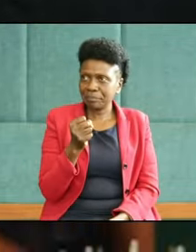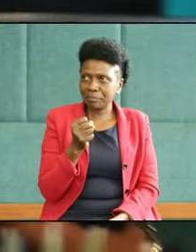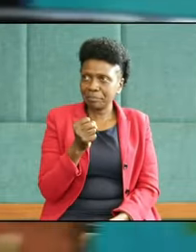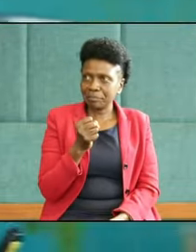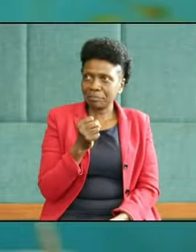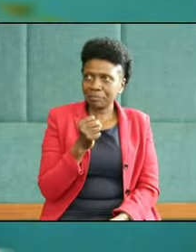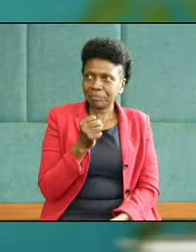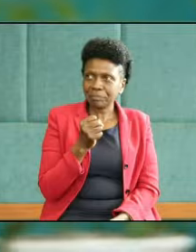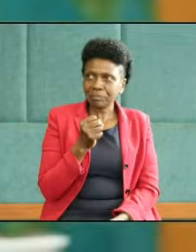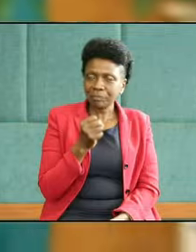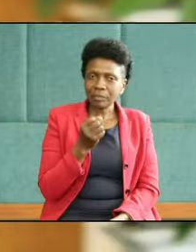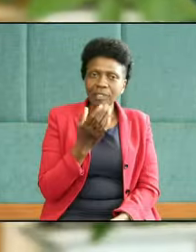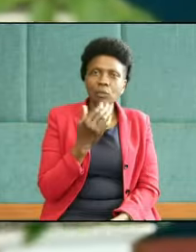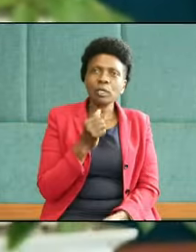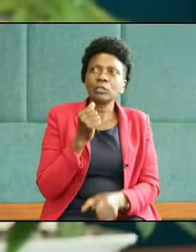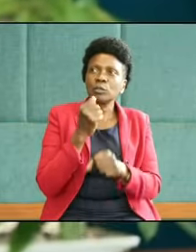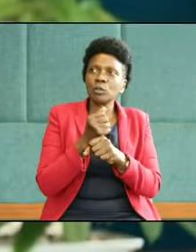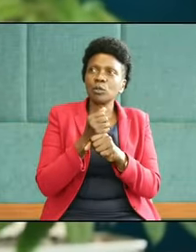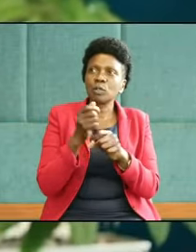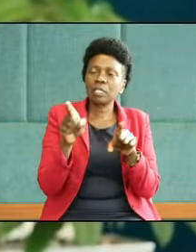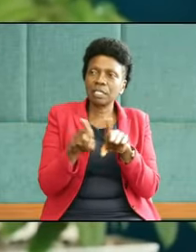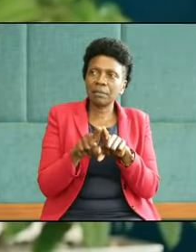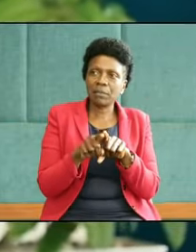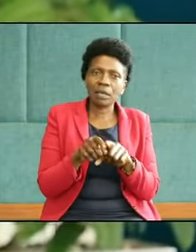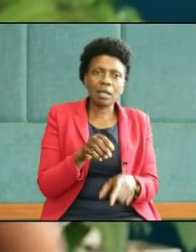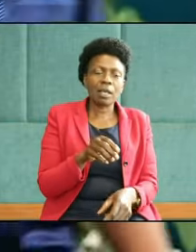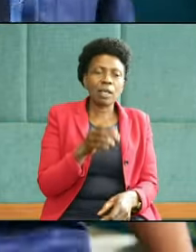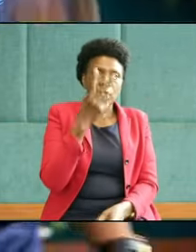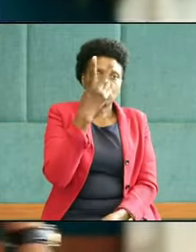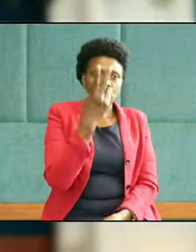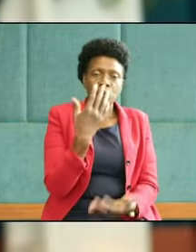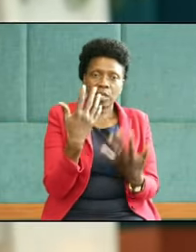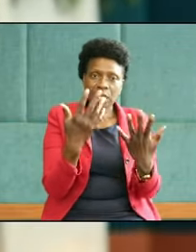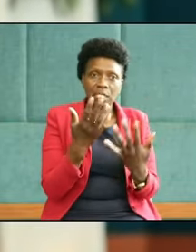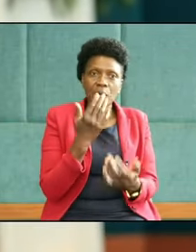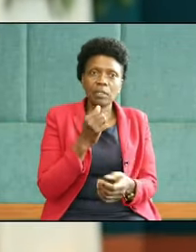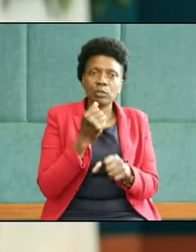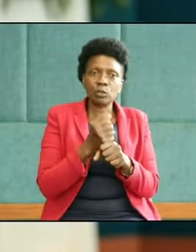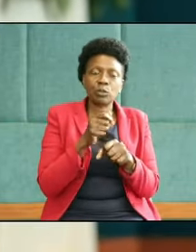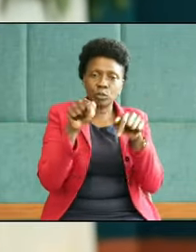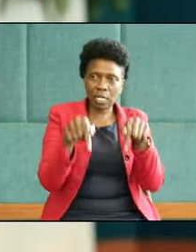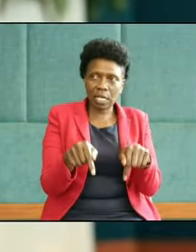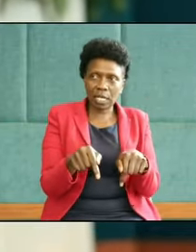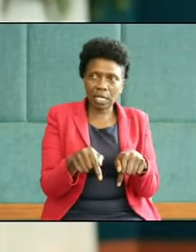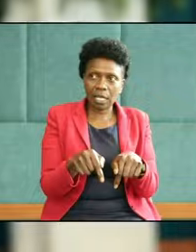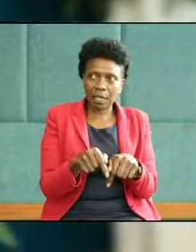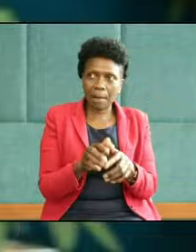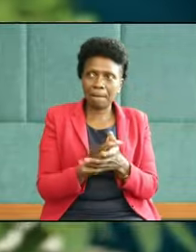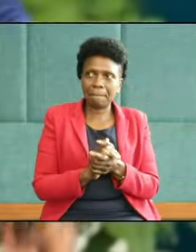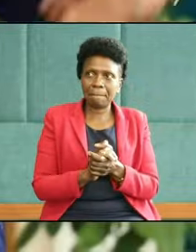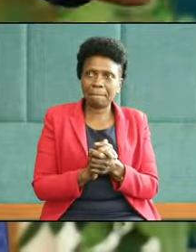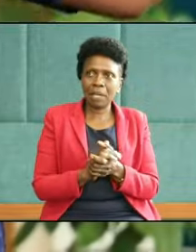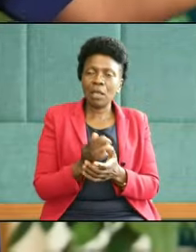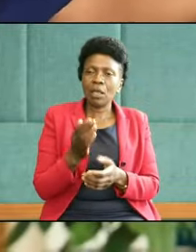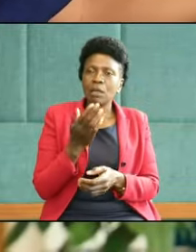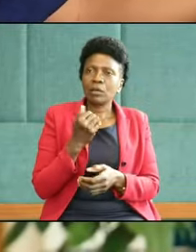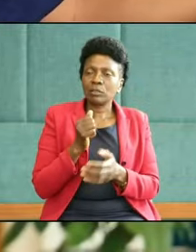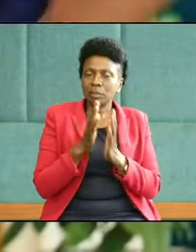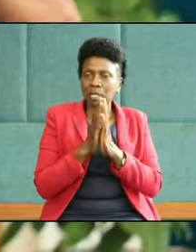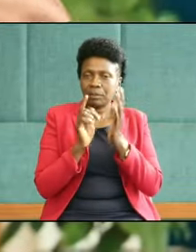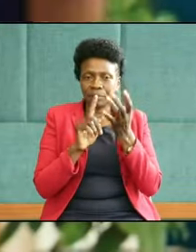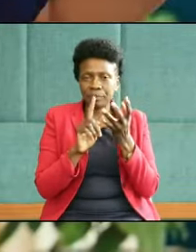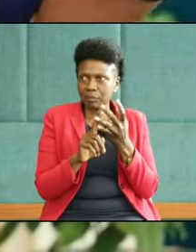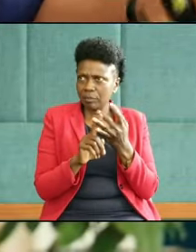sake of staff, I want to do it. So two things I'm asking today. We want to be present. Number two, we need